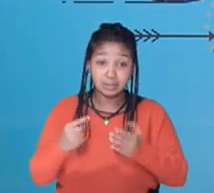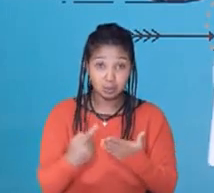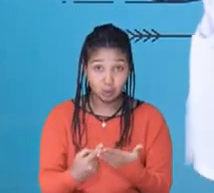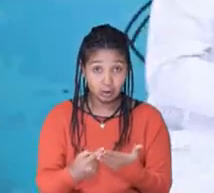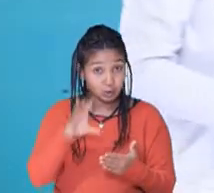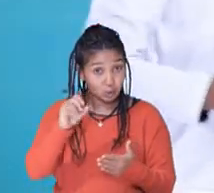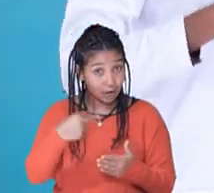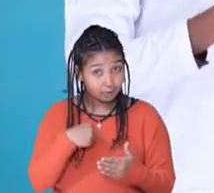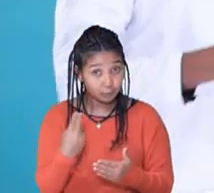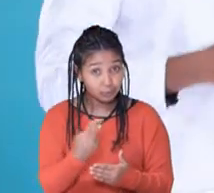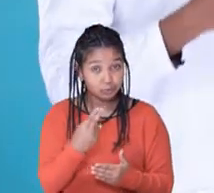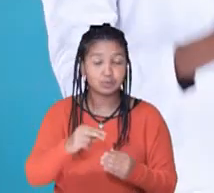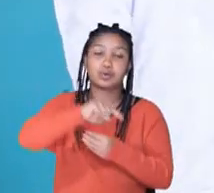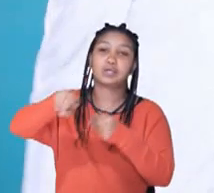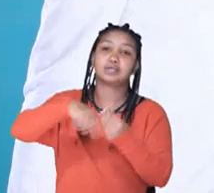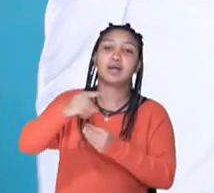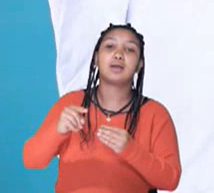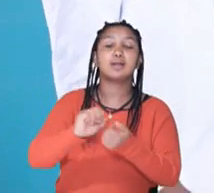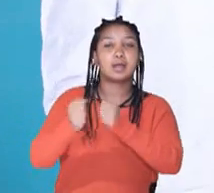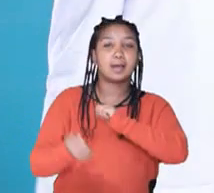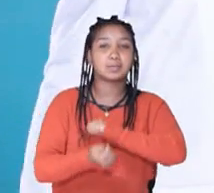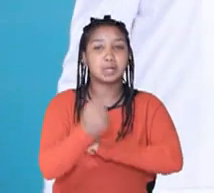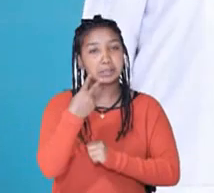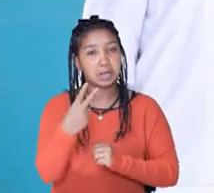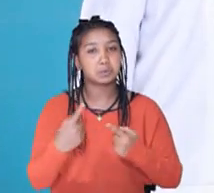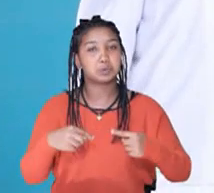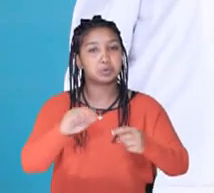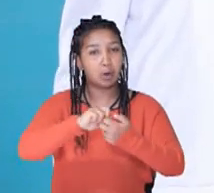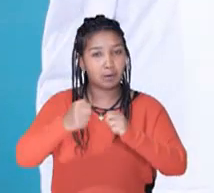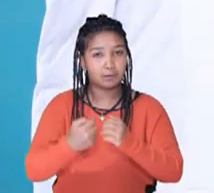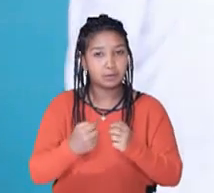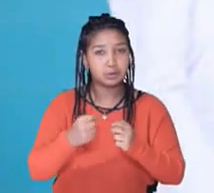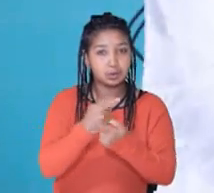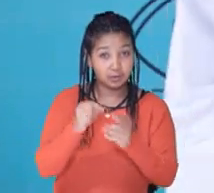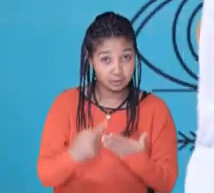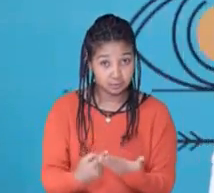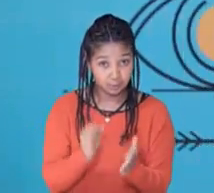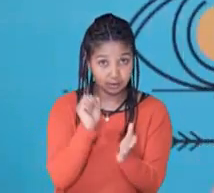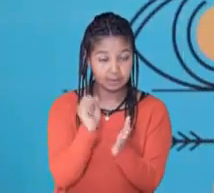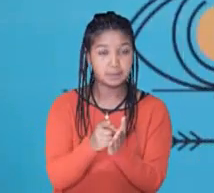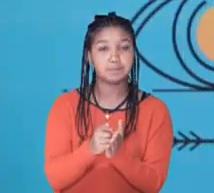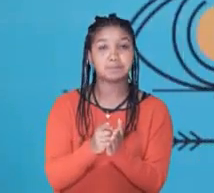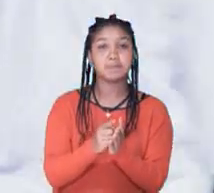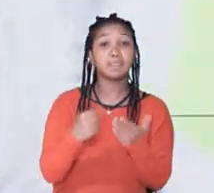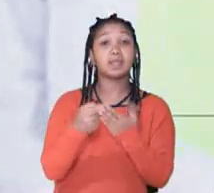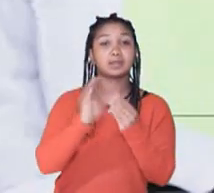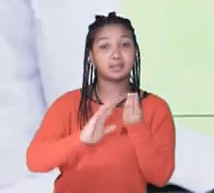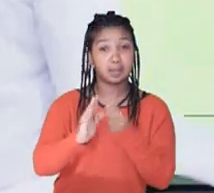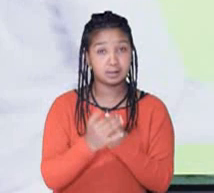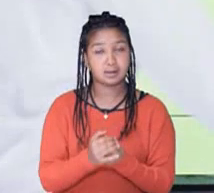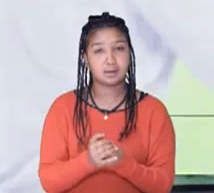this one, we should have to use rotational dynamics. Let's try to solve this. For example, in this